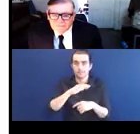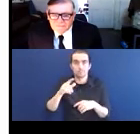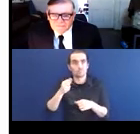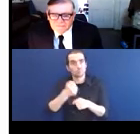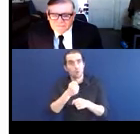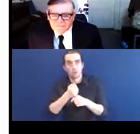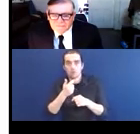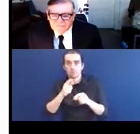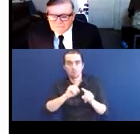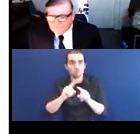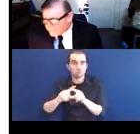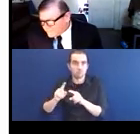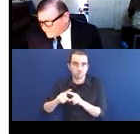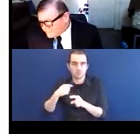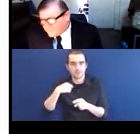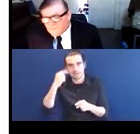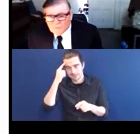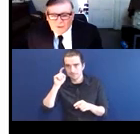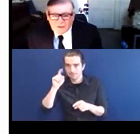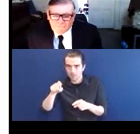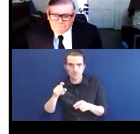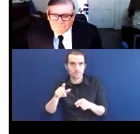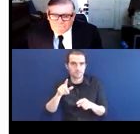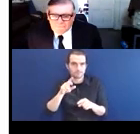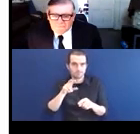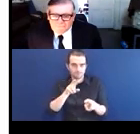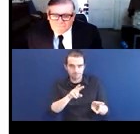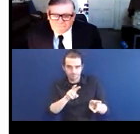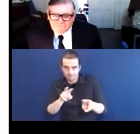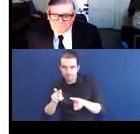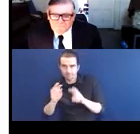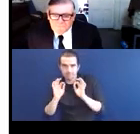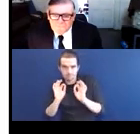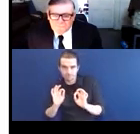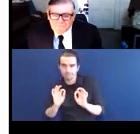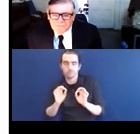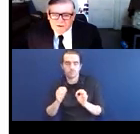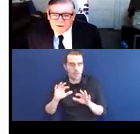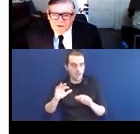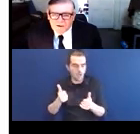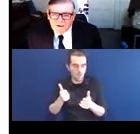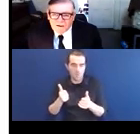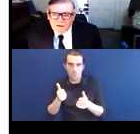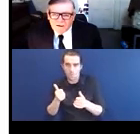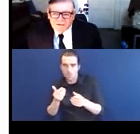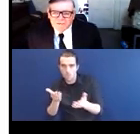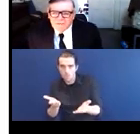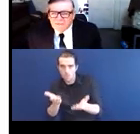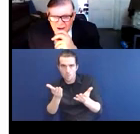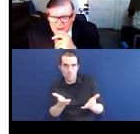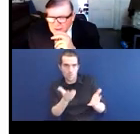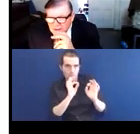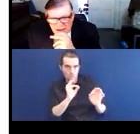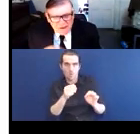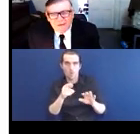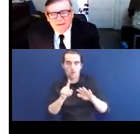quality control around the management of disabilities, but more quality assurance on the technical nature in terms of